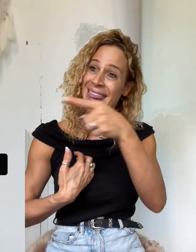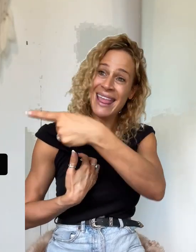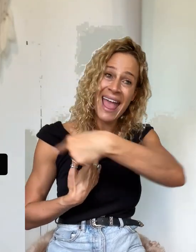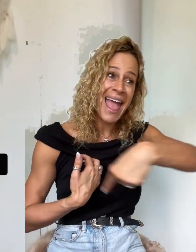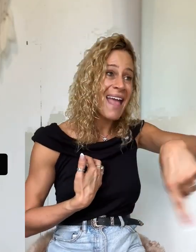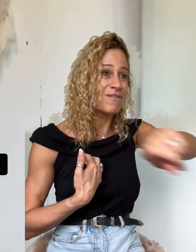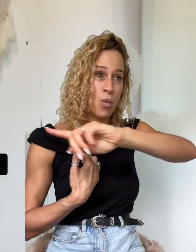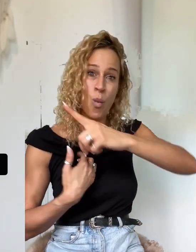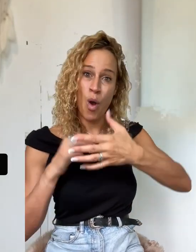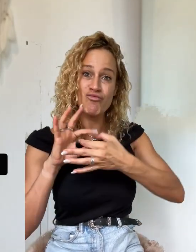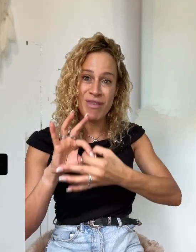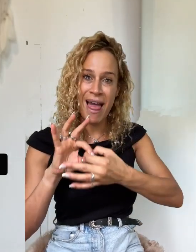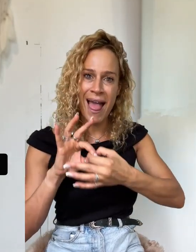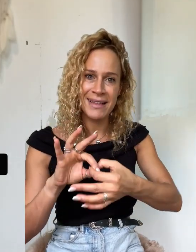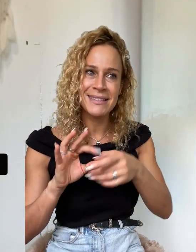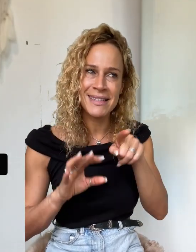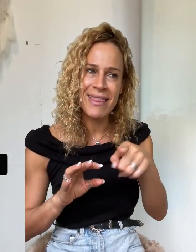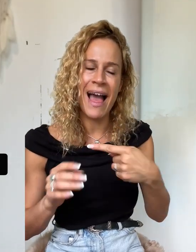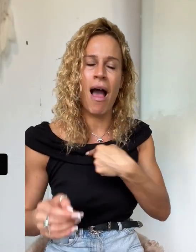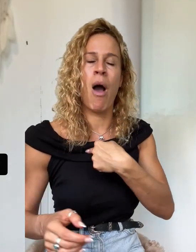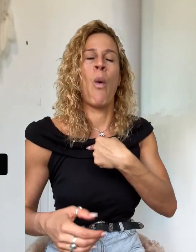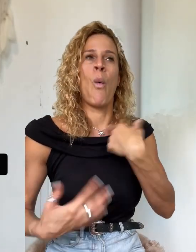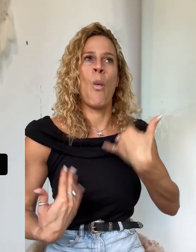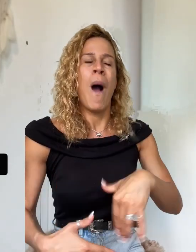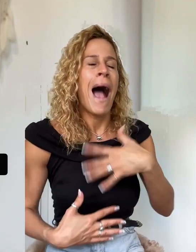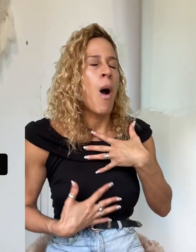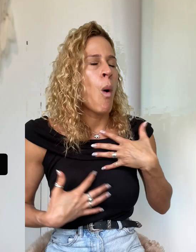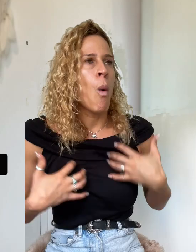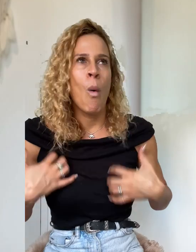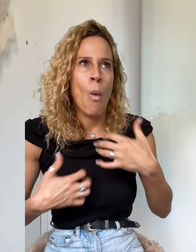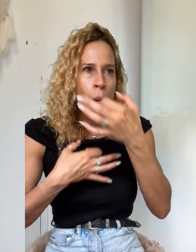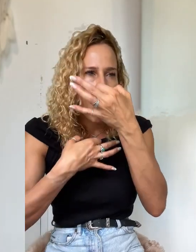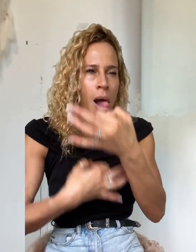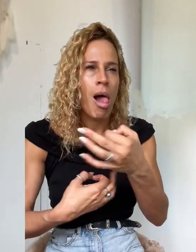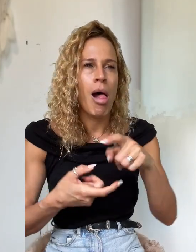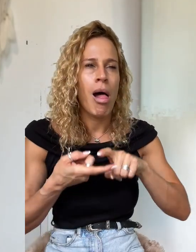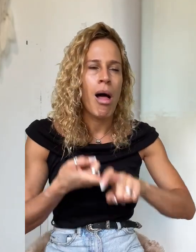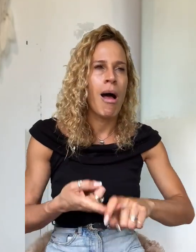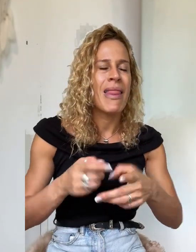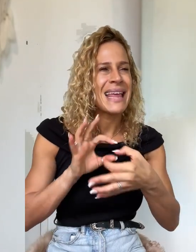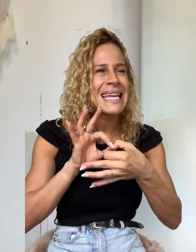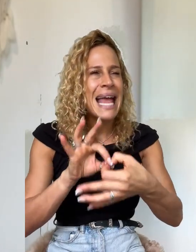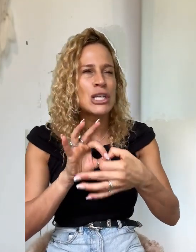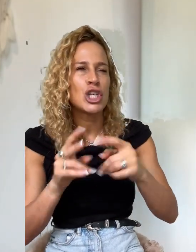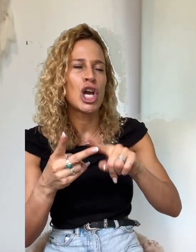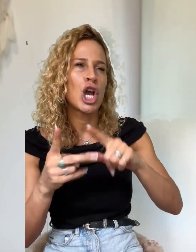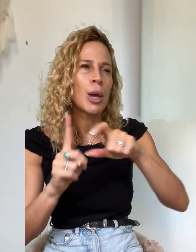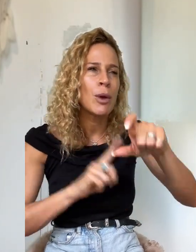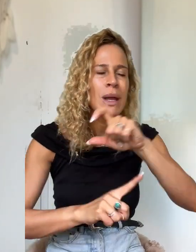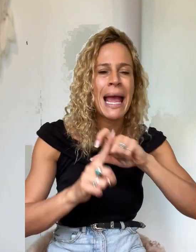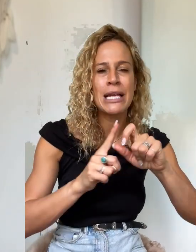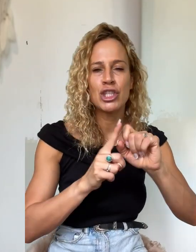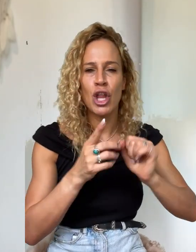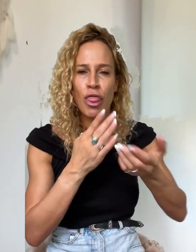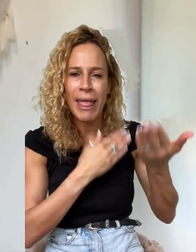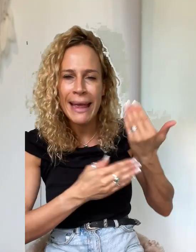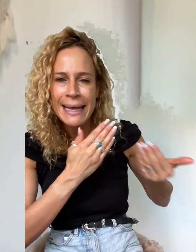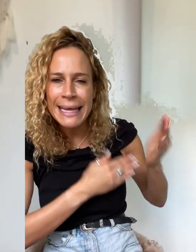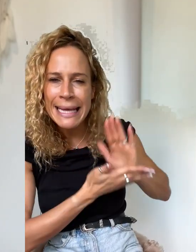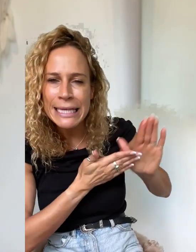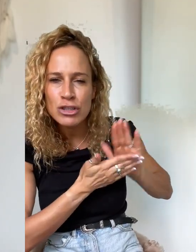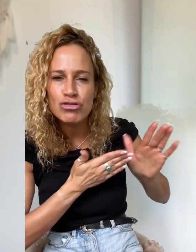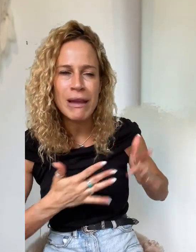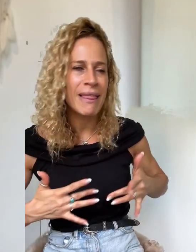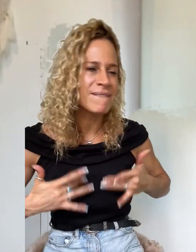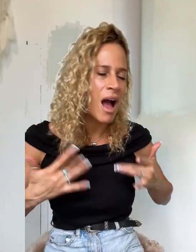of everything about this is a bit of me. The connection, the communication, the history, the